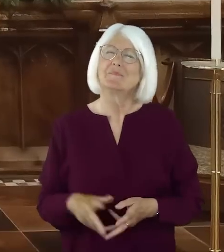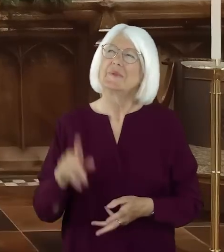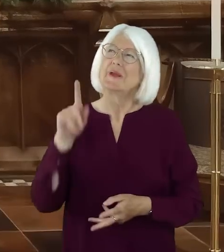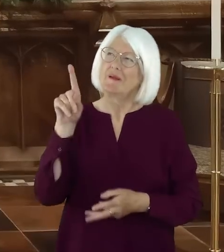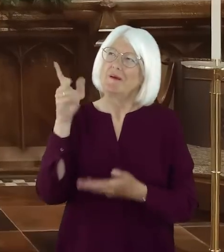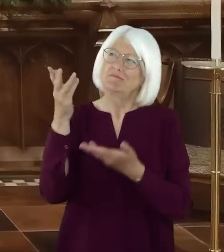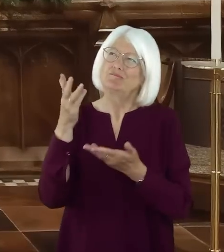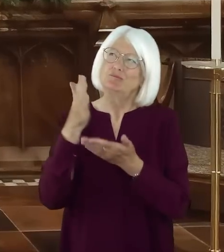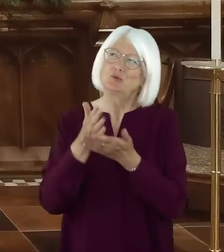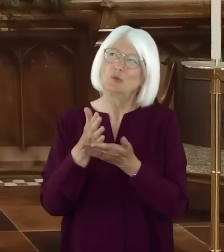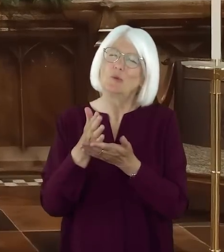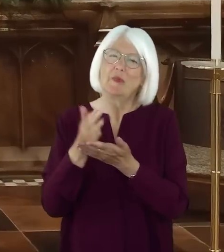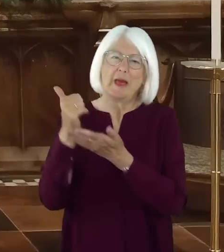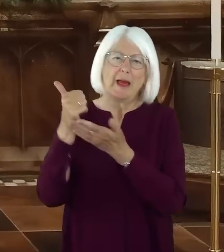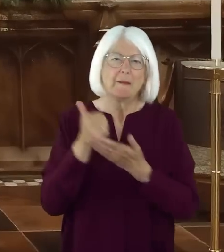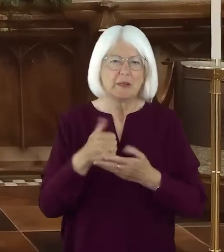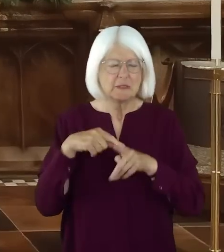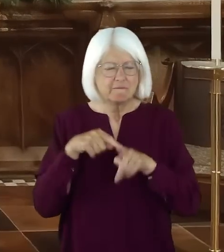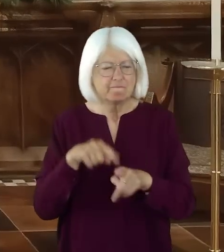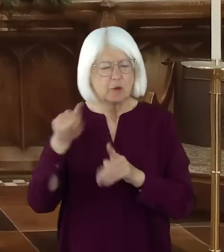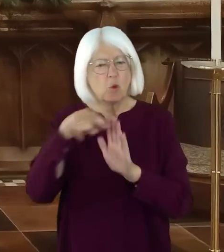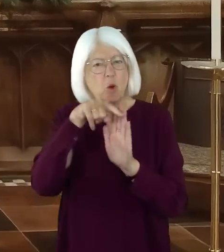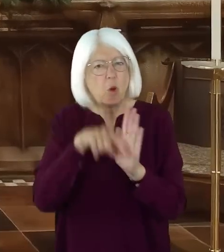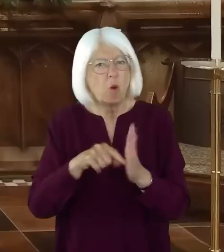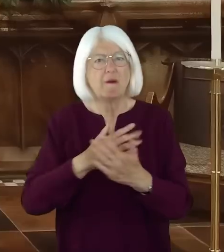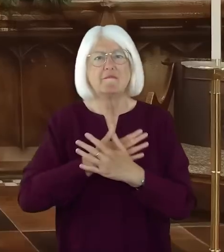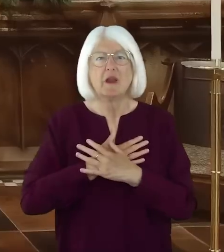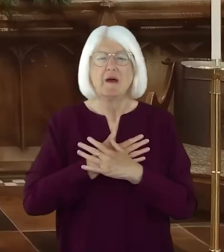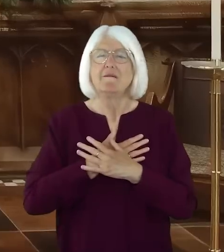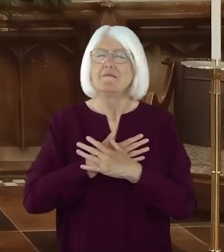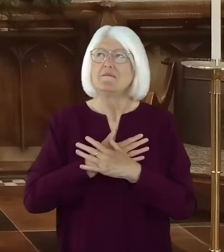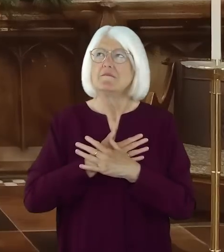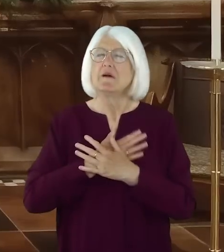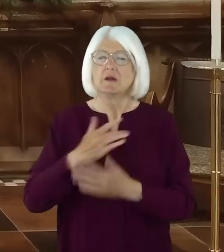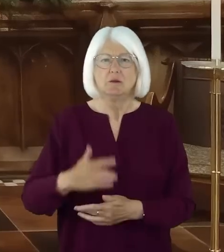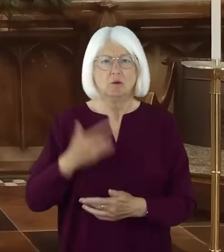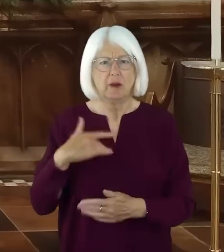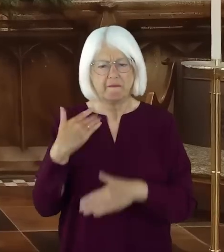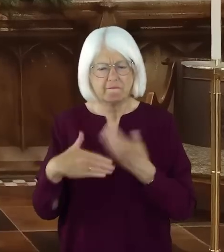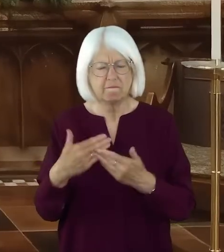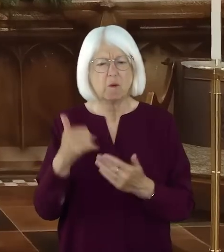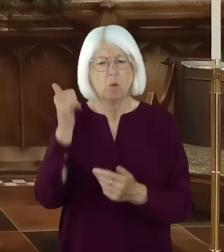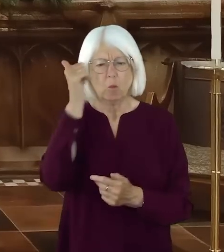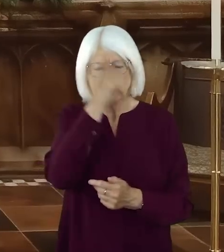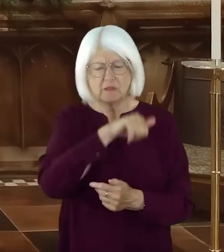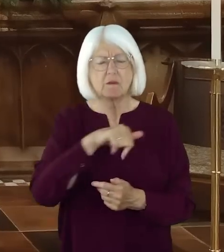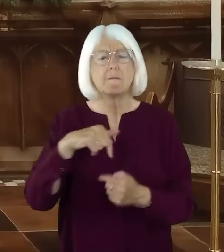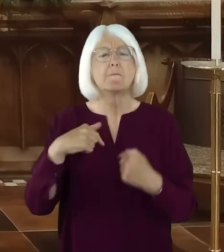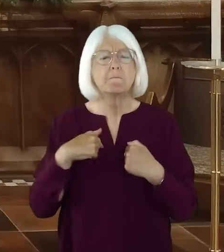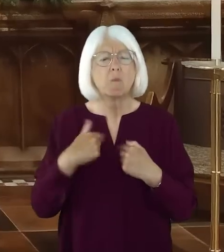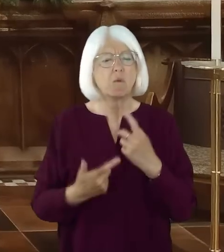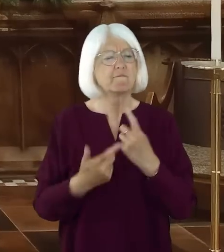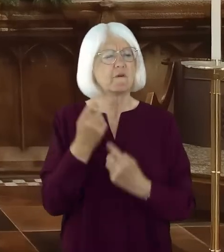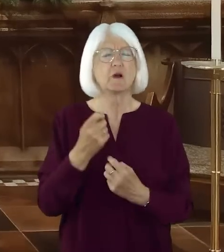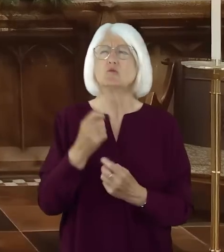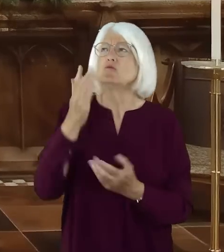God of truth, help us to keep your law of love and to walk in ways of wisdom, that we may find